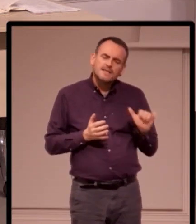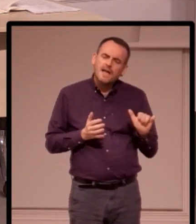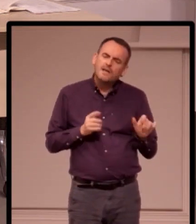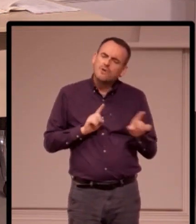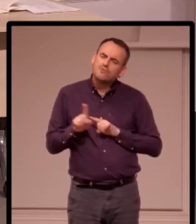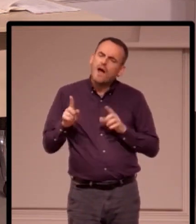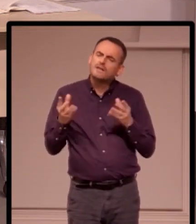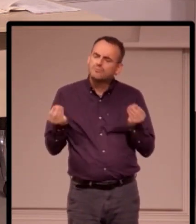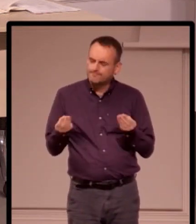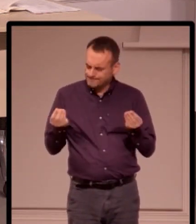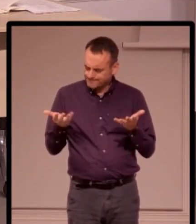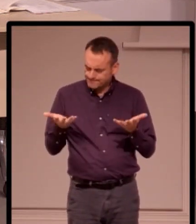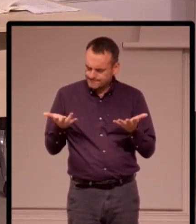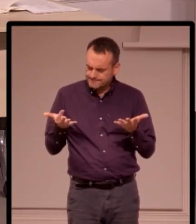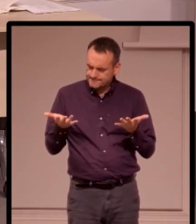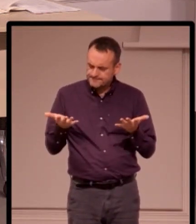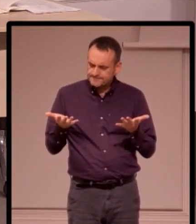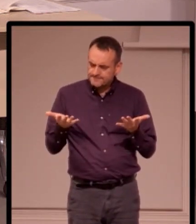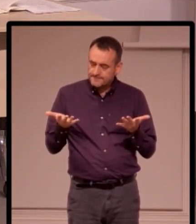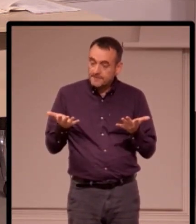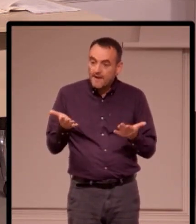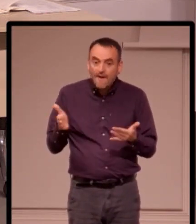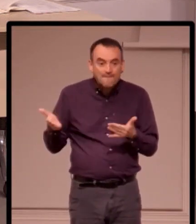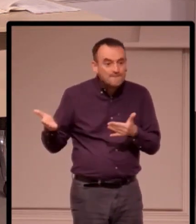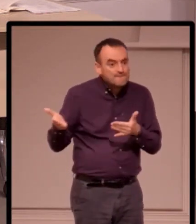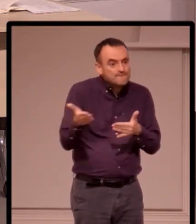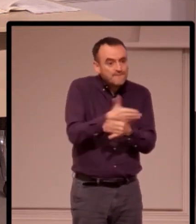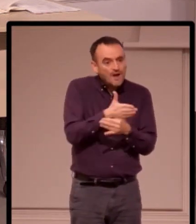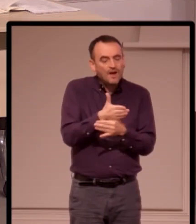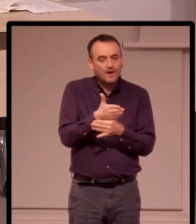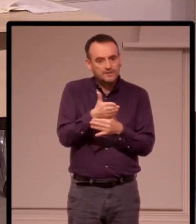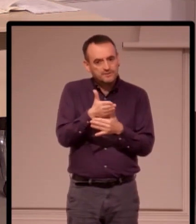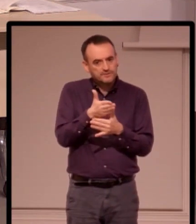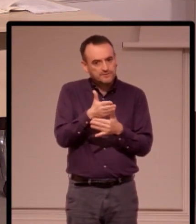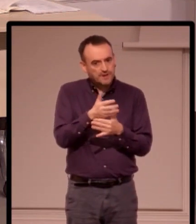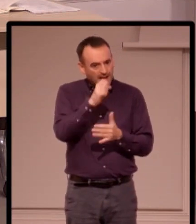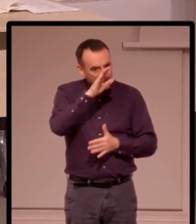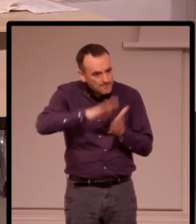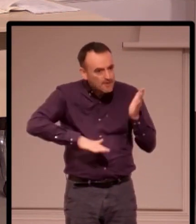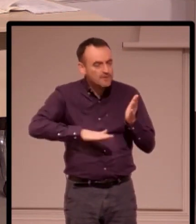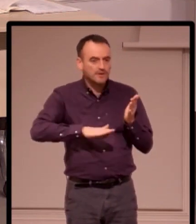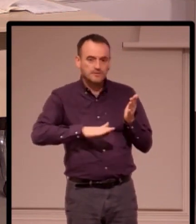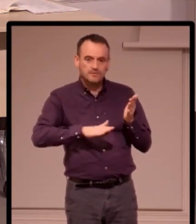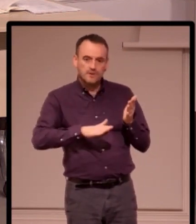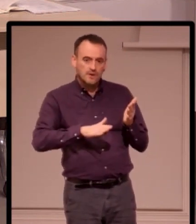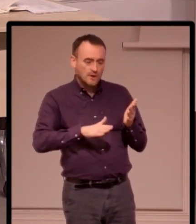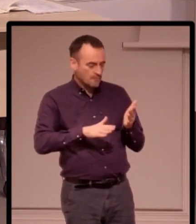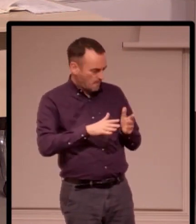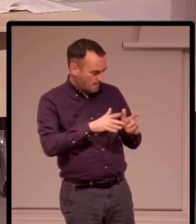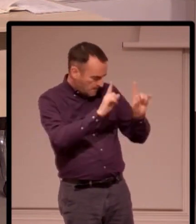Just trying to get firsthand these grown